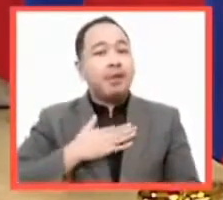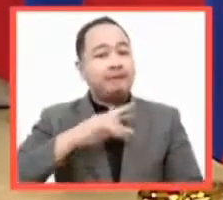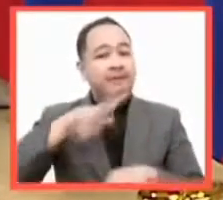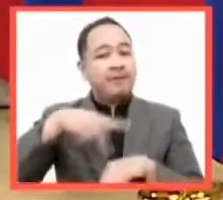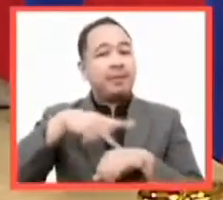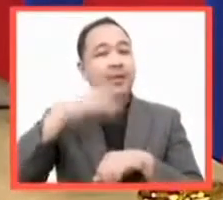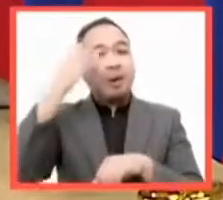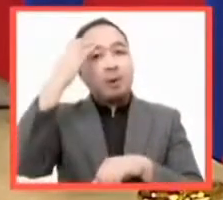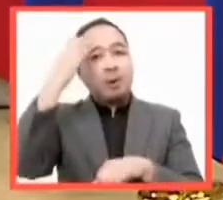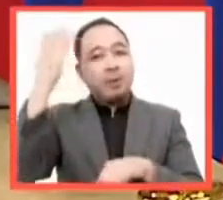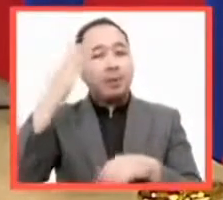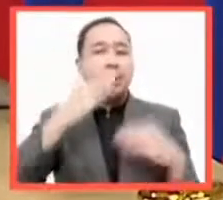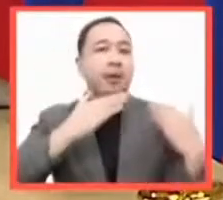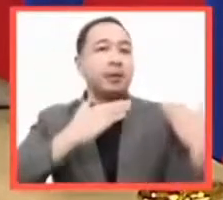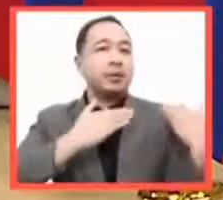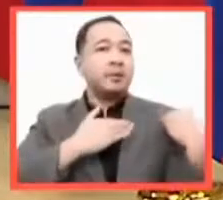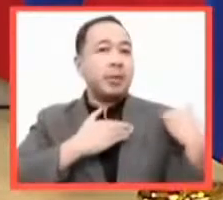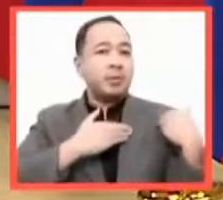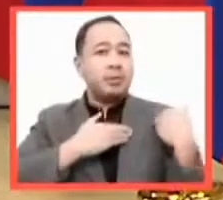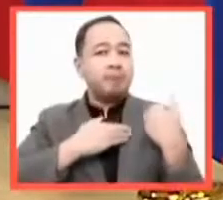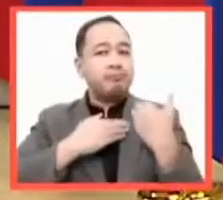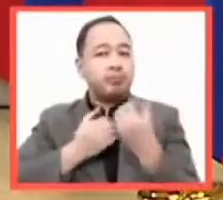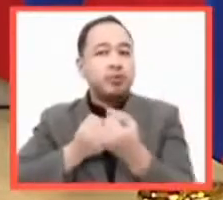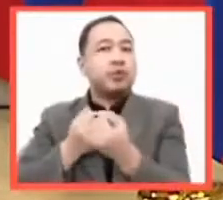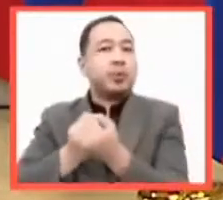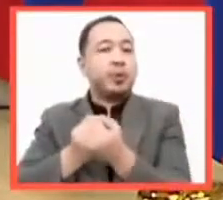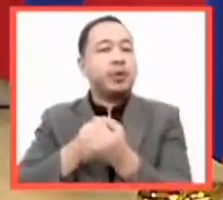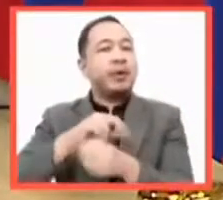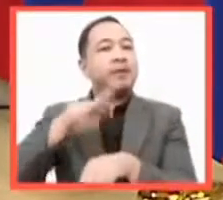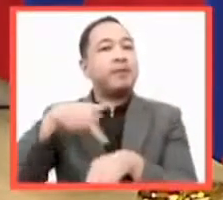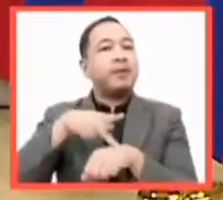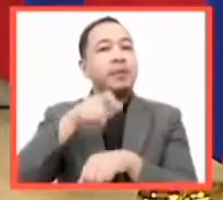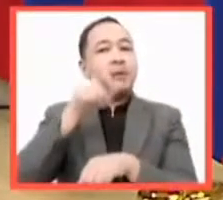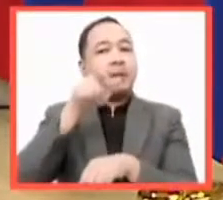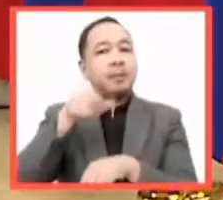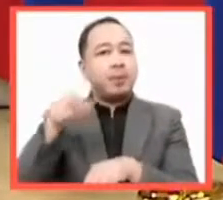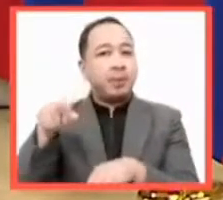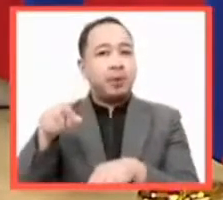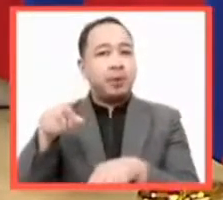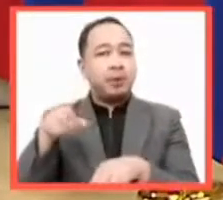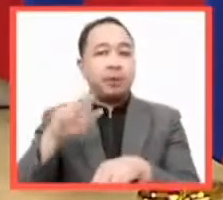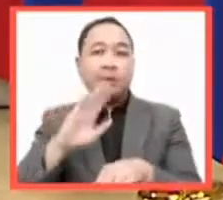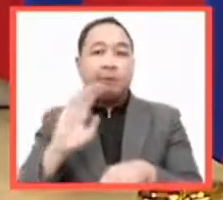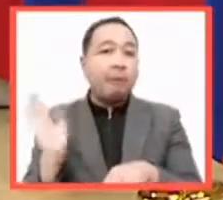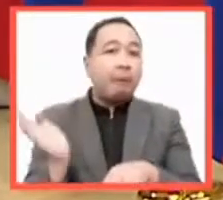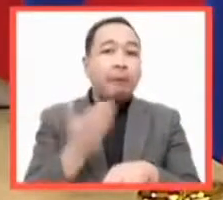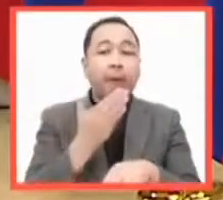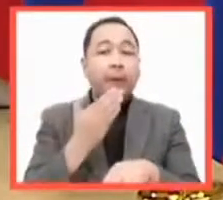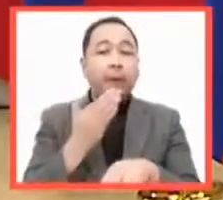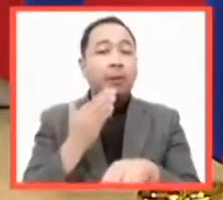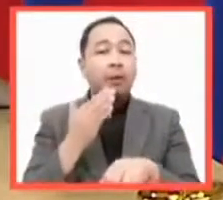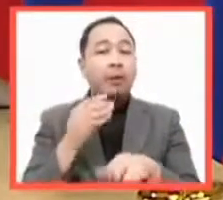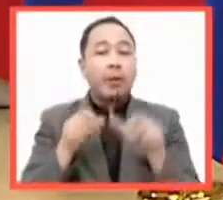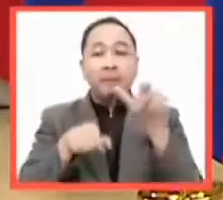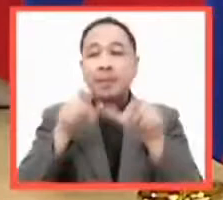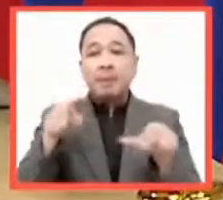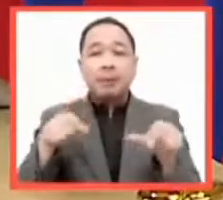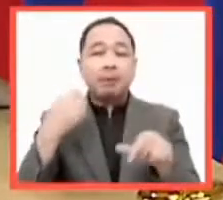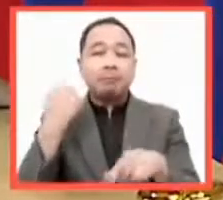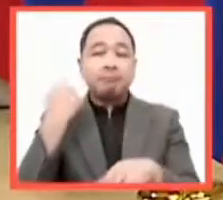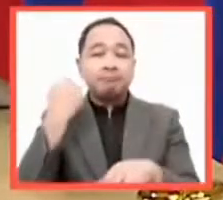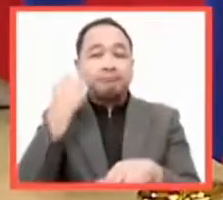government has a mandate and obligation to my people. We will deal with all criminals,